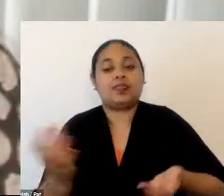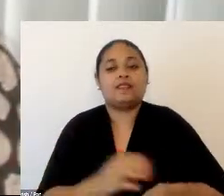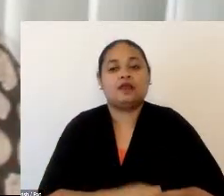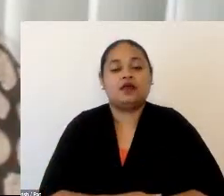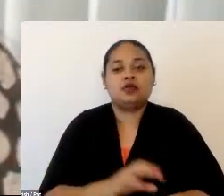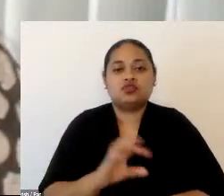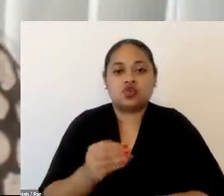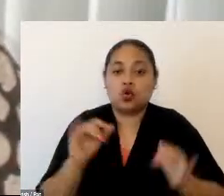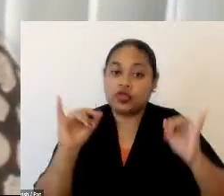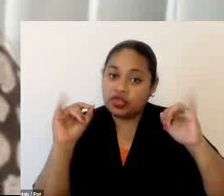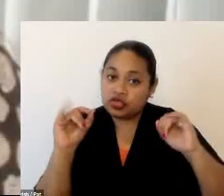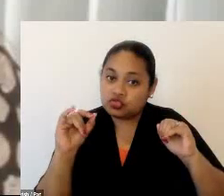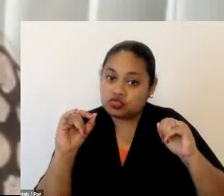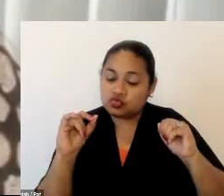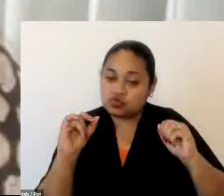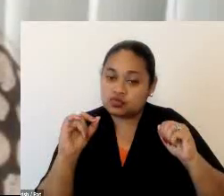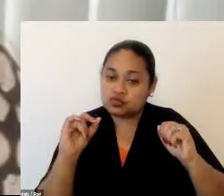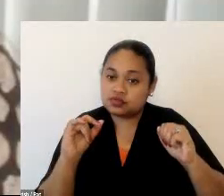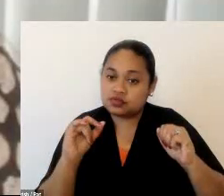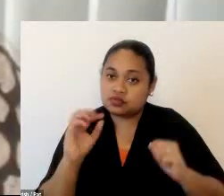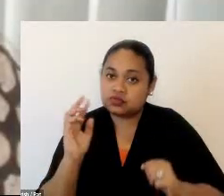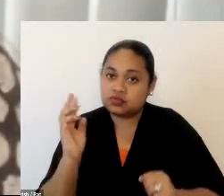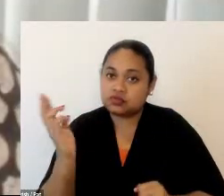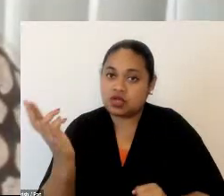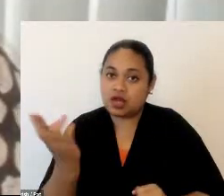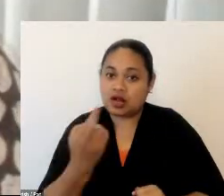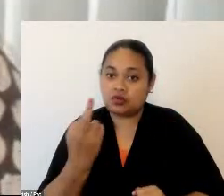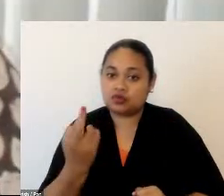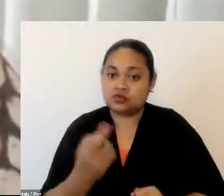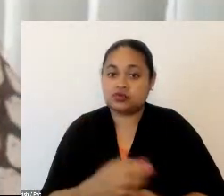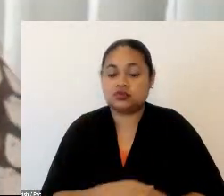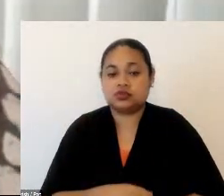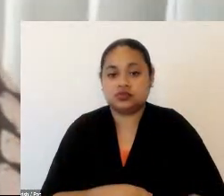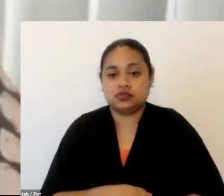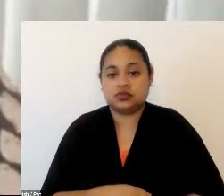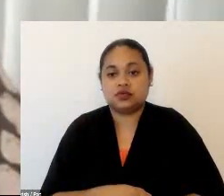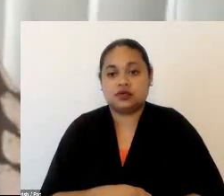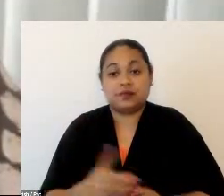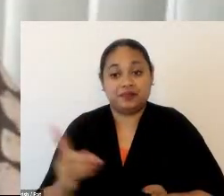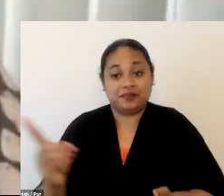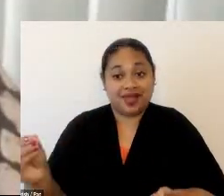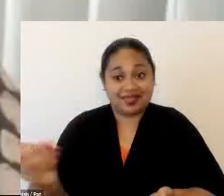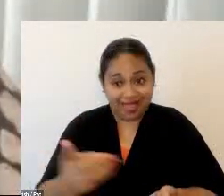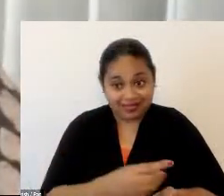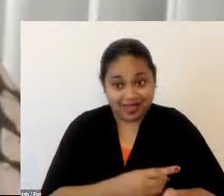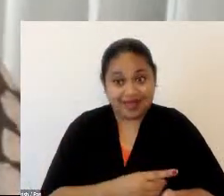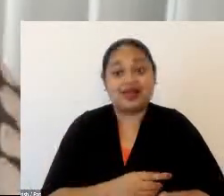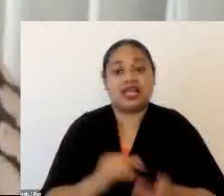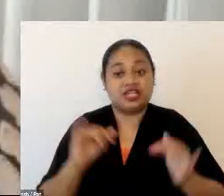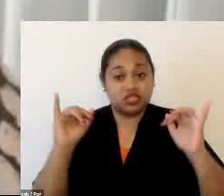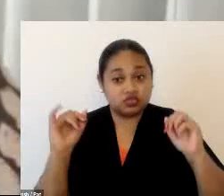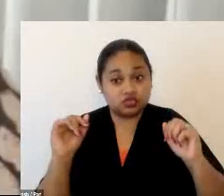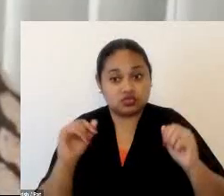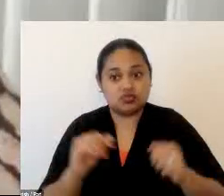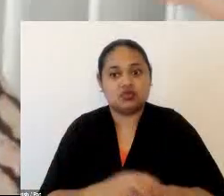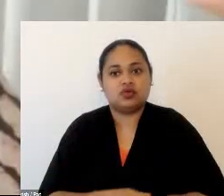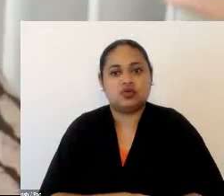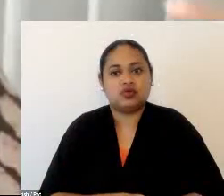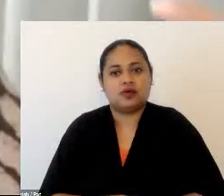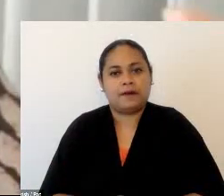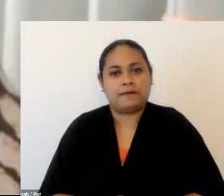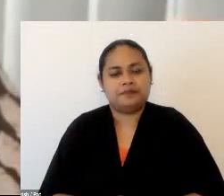know, issues around biases, issues around data privacy, and how I think, you know, most recently, a lot of